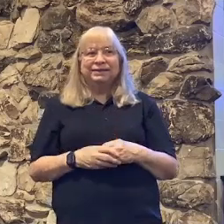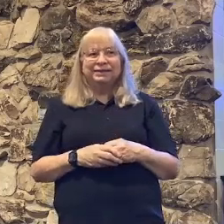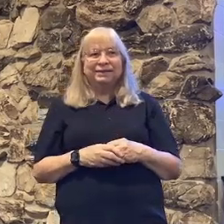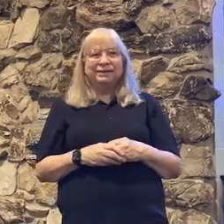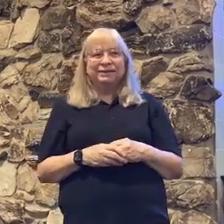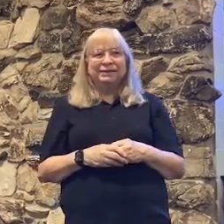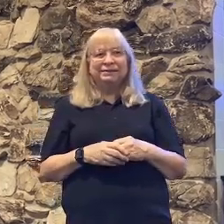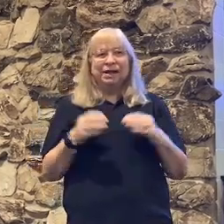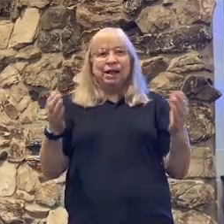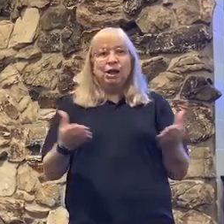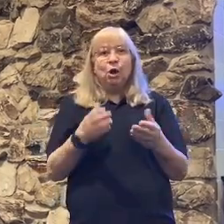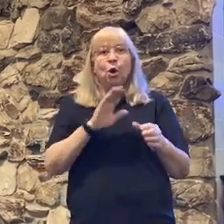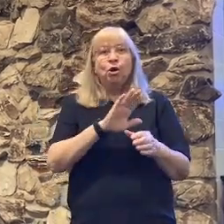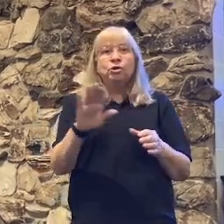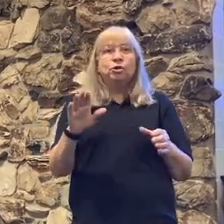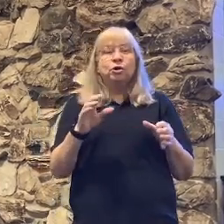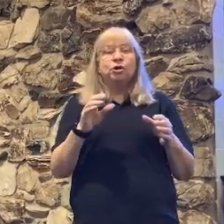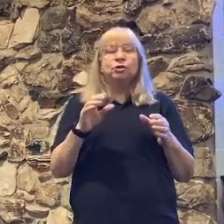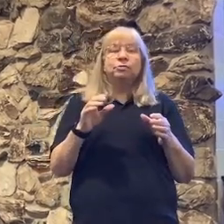So here's your assignment.